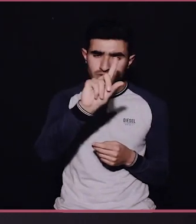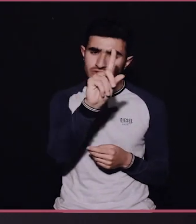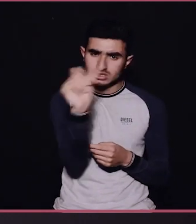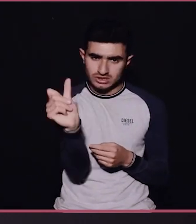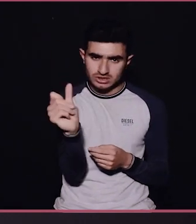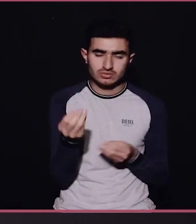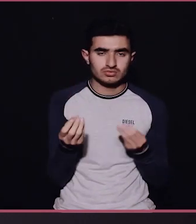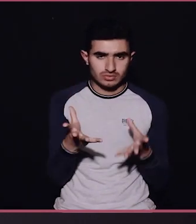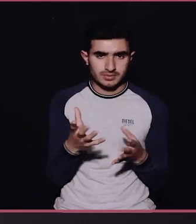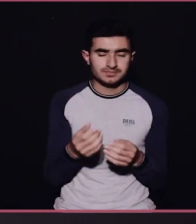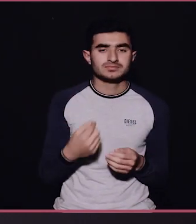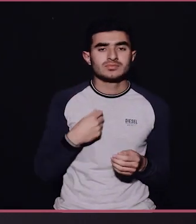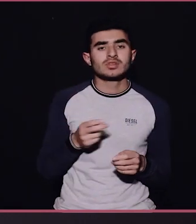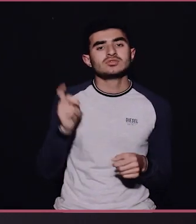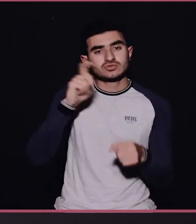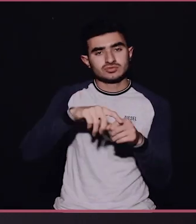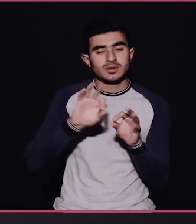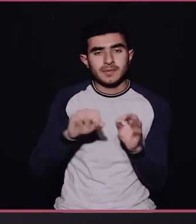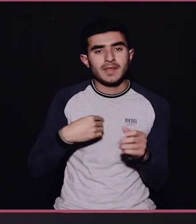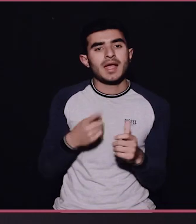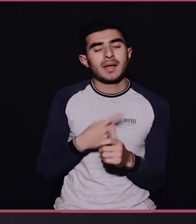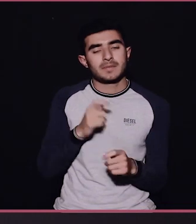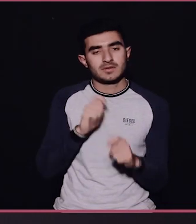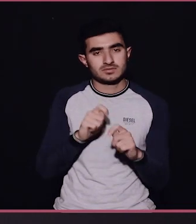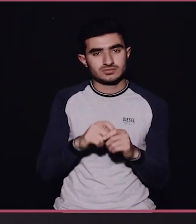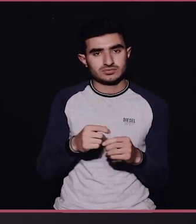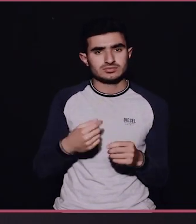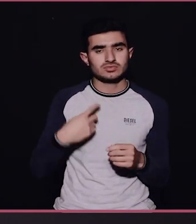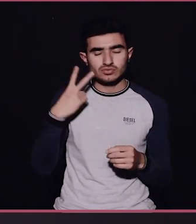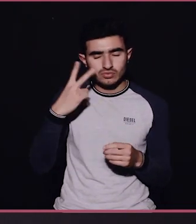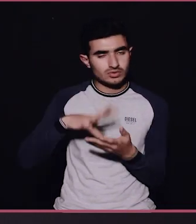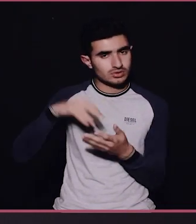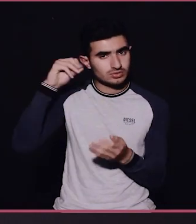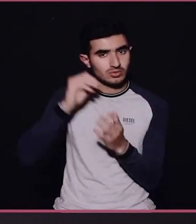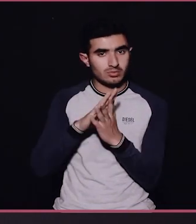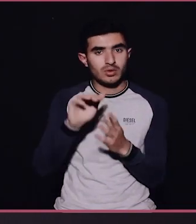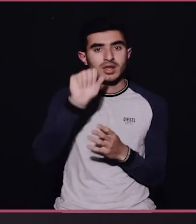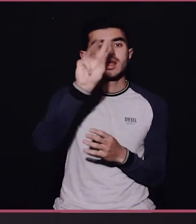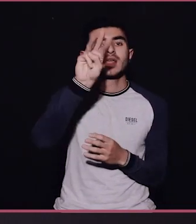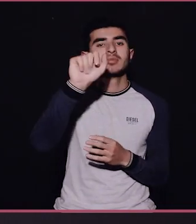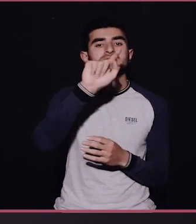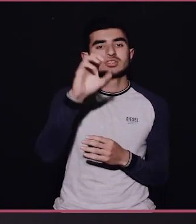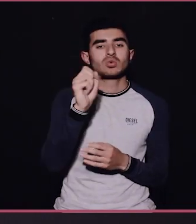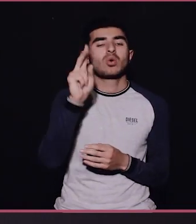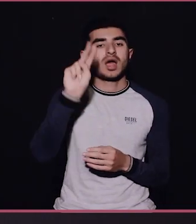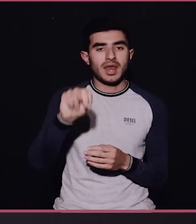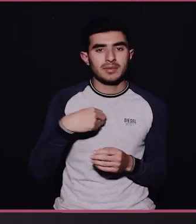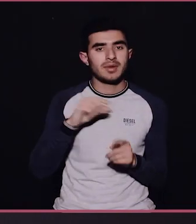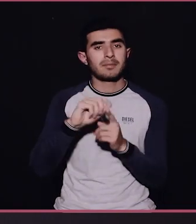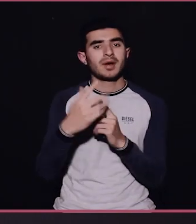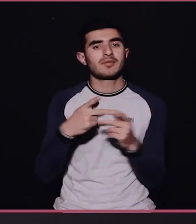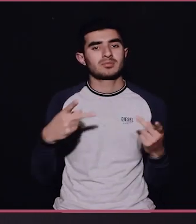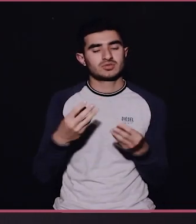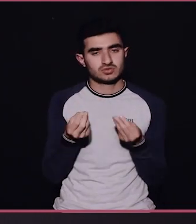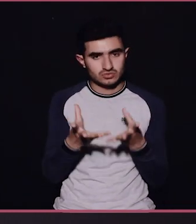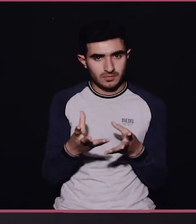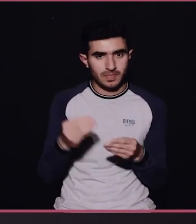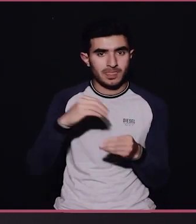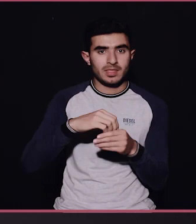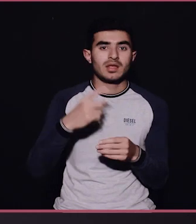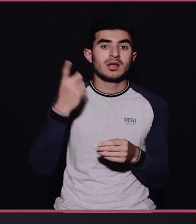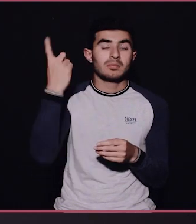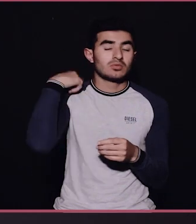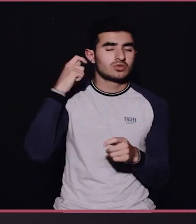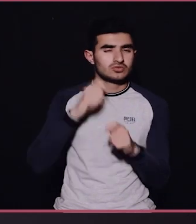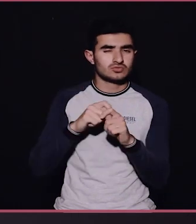single private label brand on Amazon. I jumped in at the deep end. It was a very steep learning curve, and today, based on that learning curve of